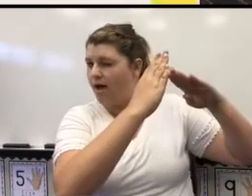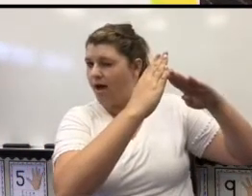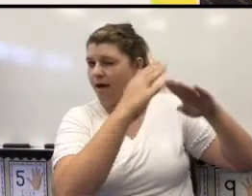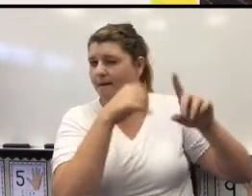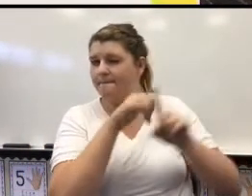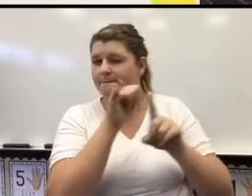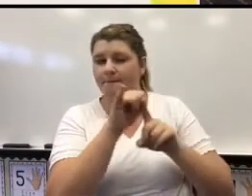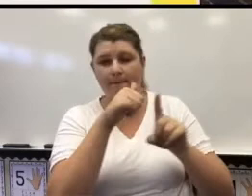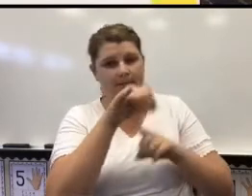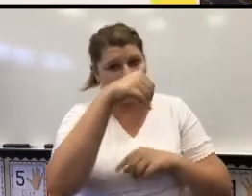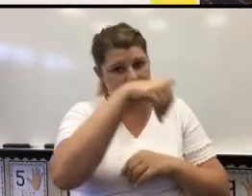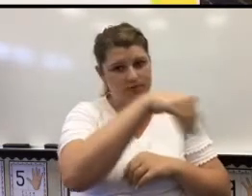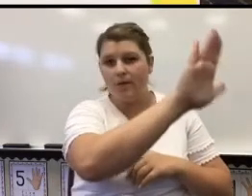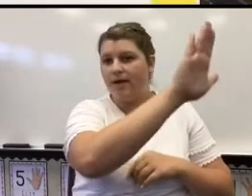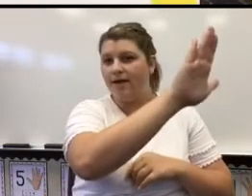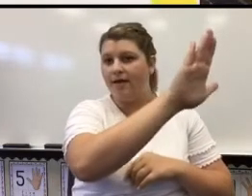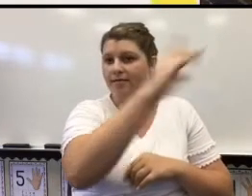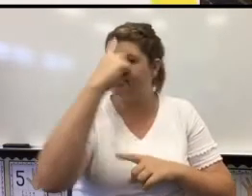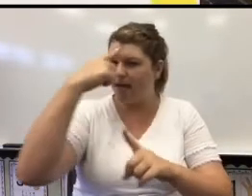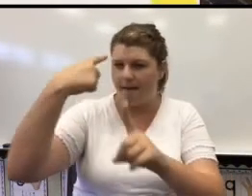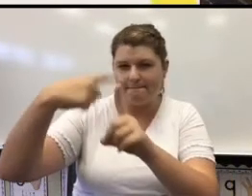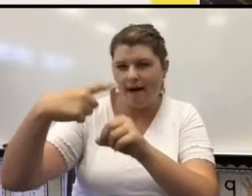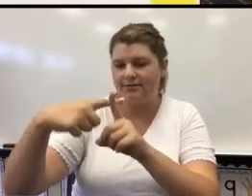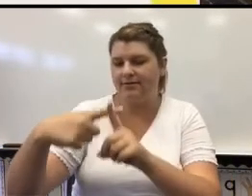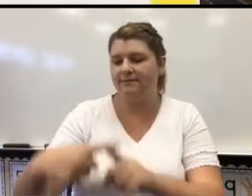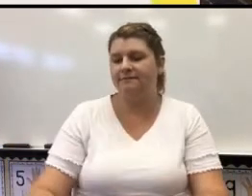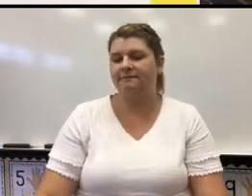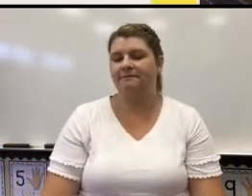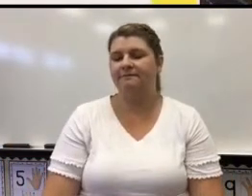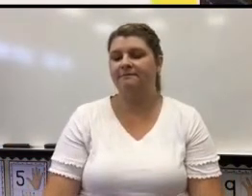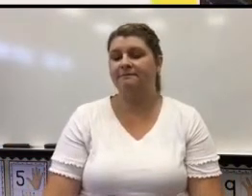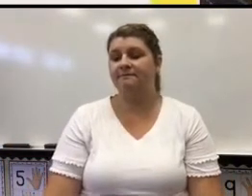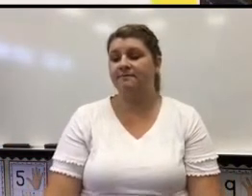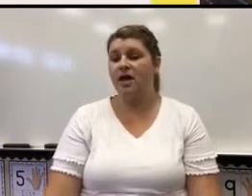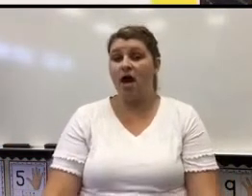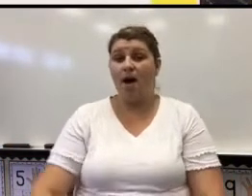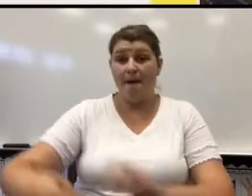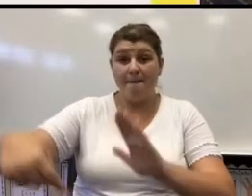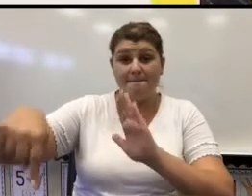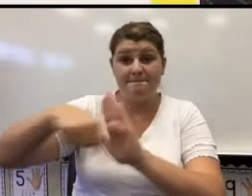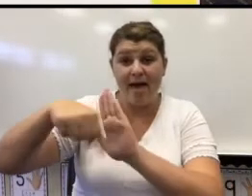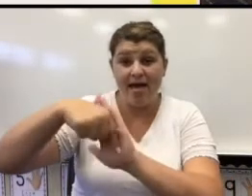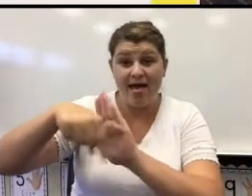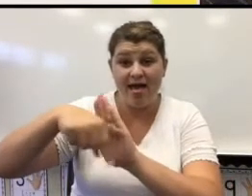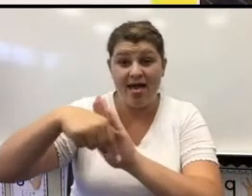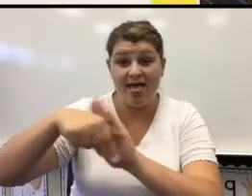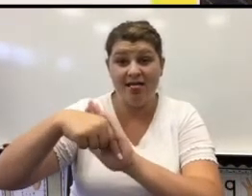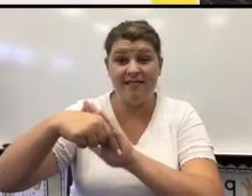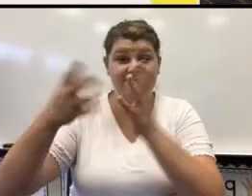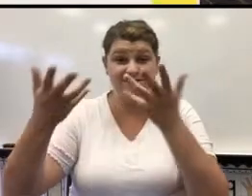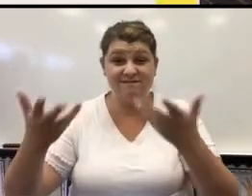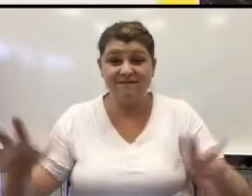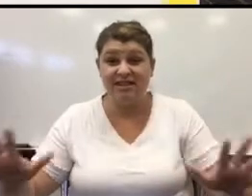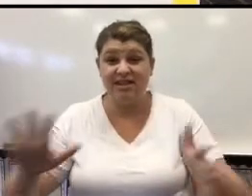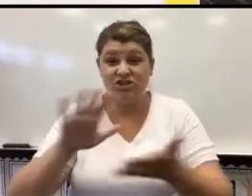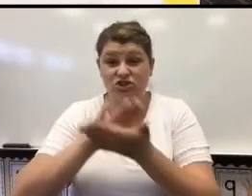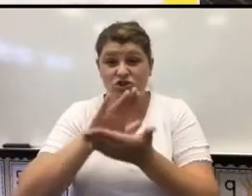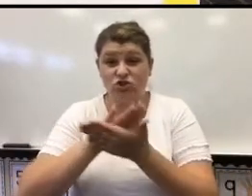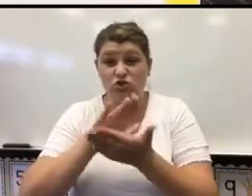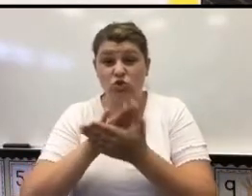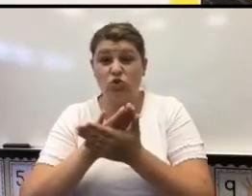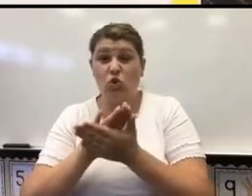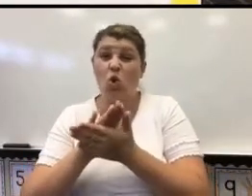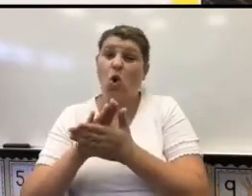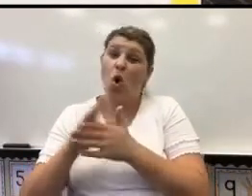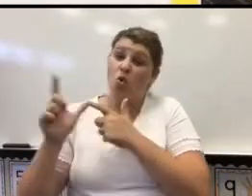today. Today, he kept them off his bus and felt more positive than ever. The minute the